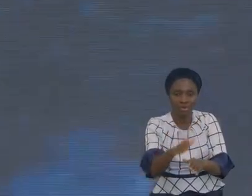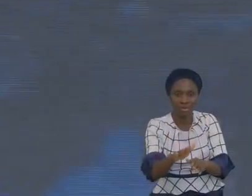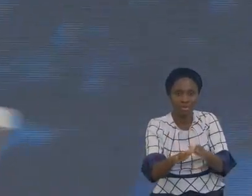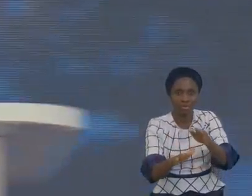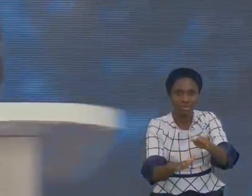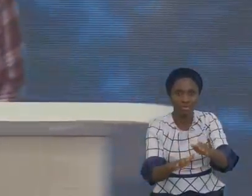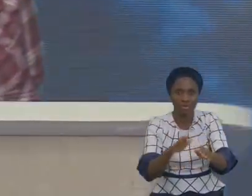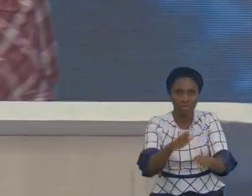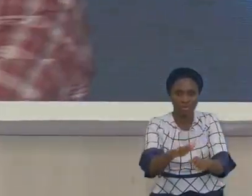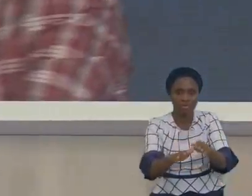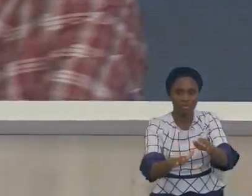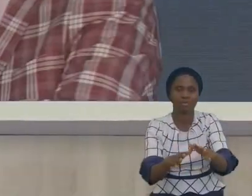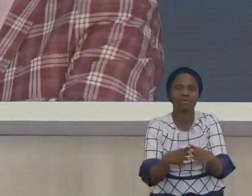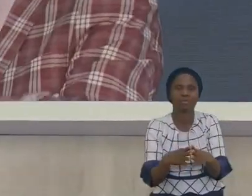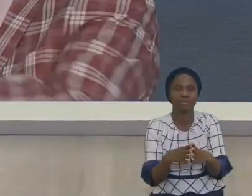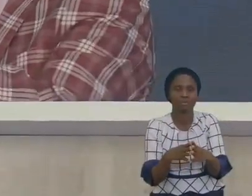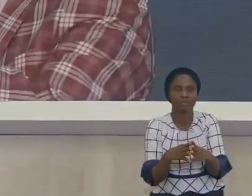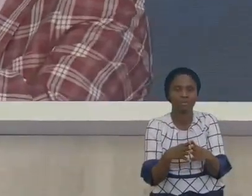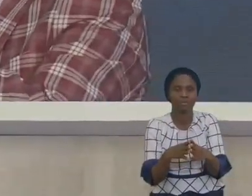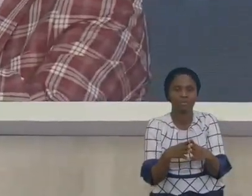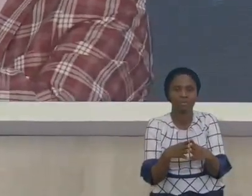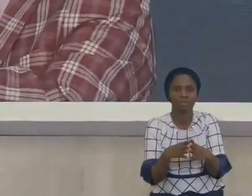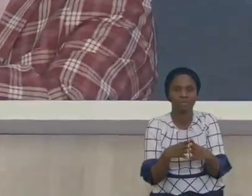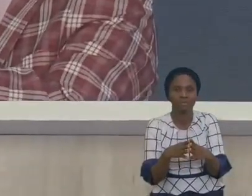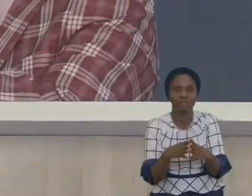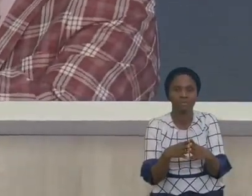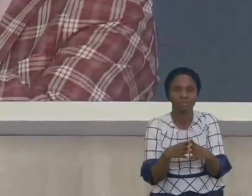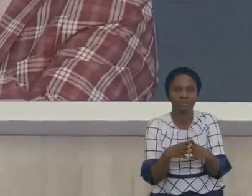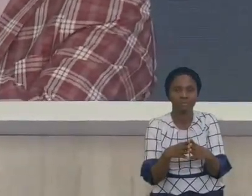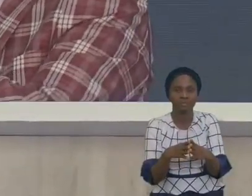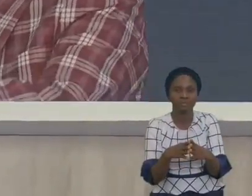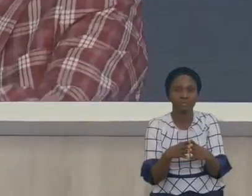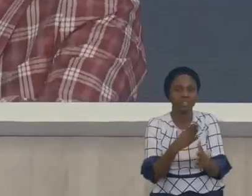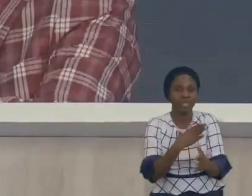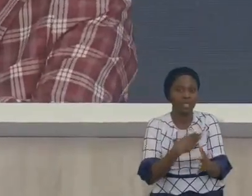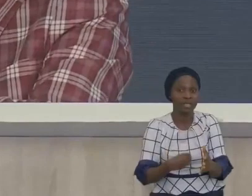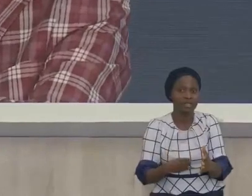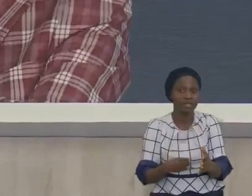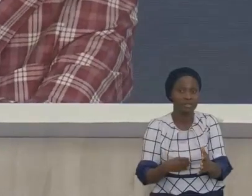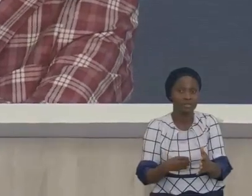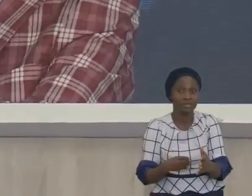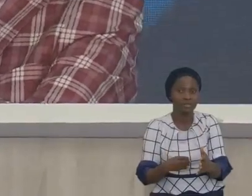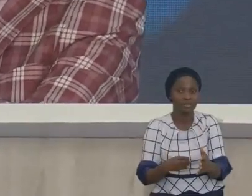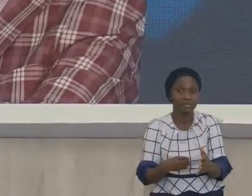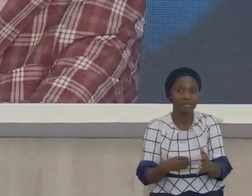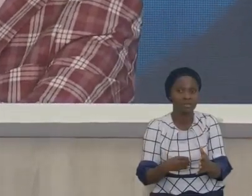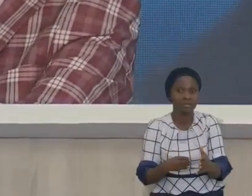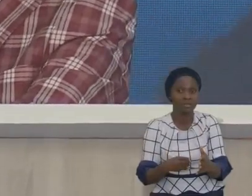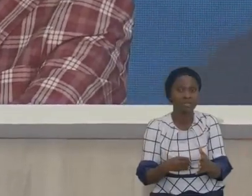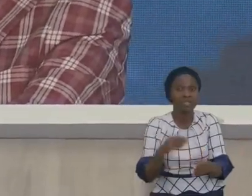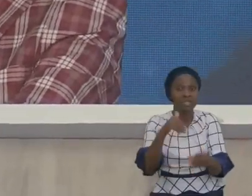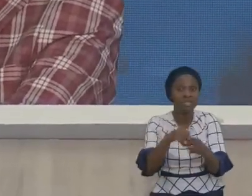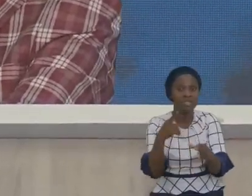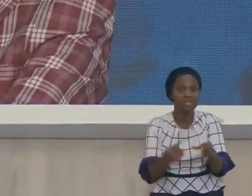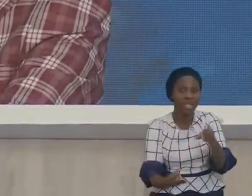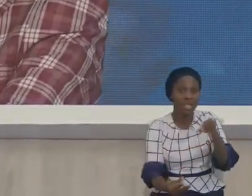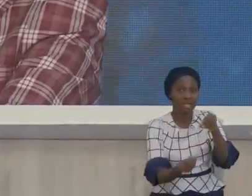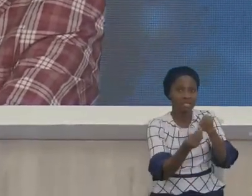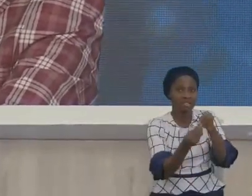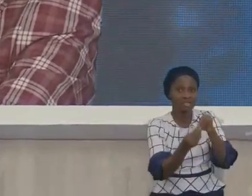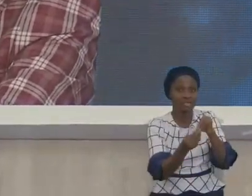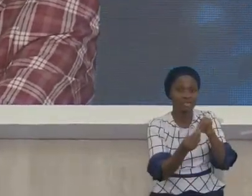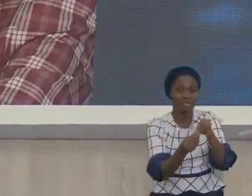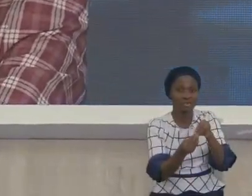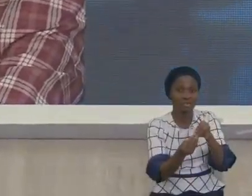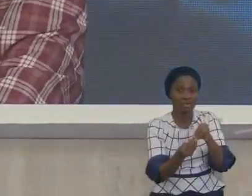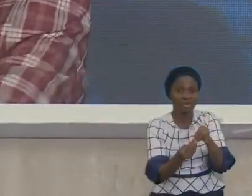And it's the addition, it's the accumulation of all those tests we take that gets us